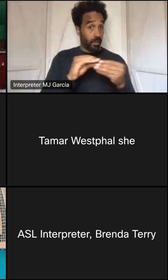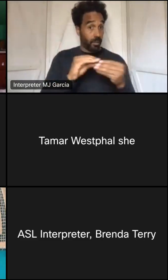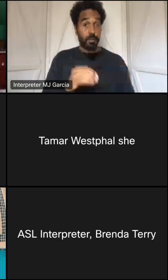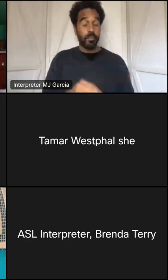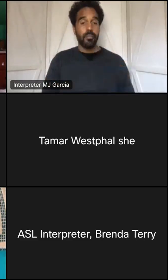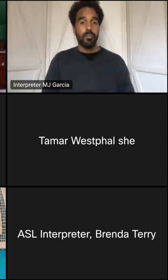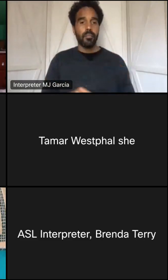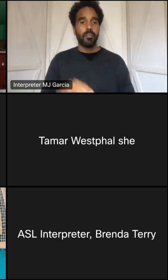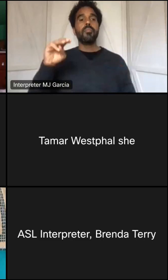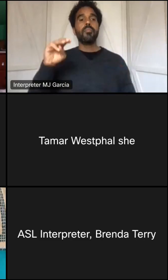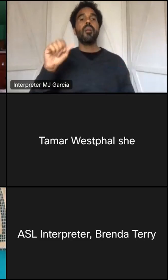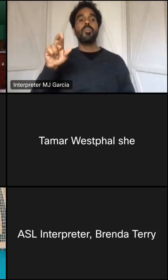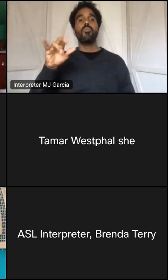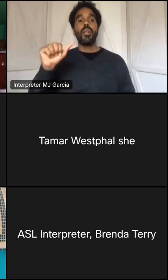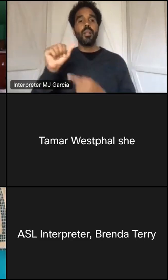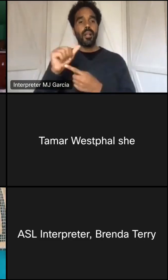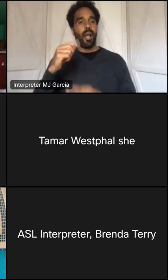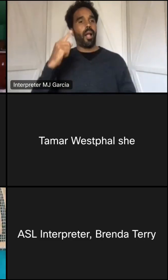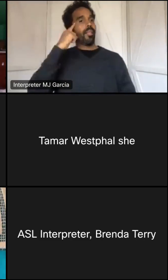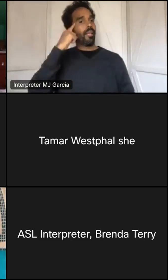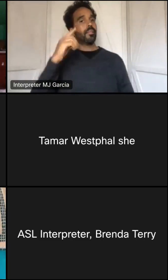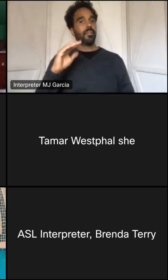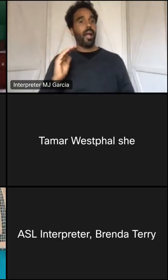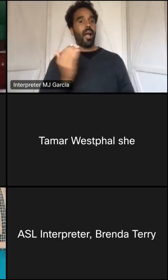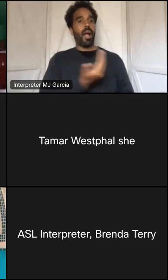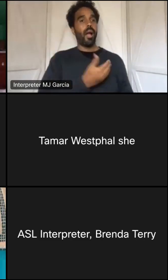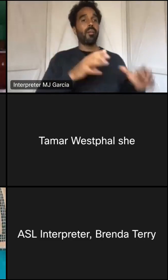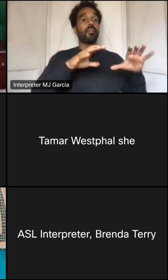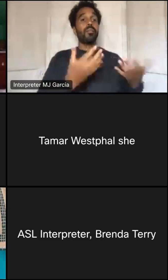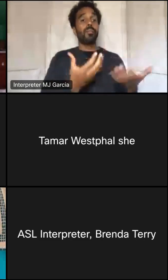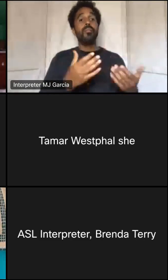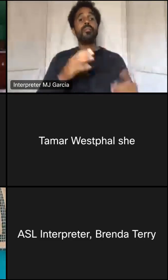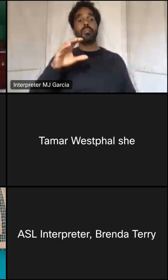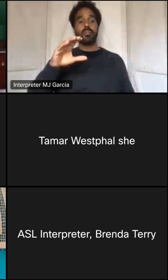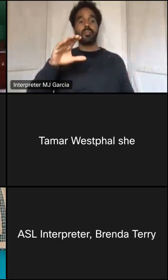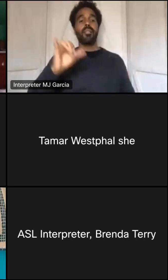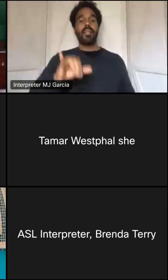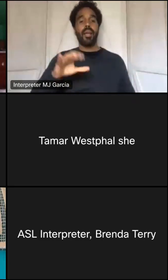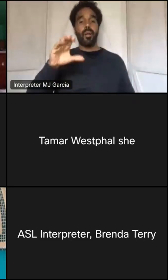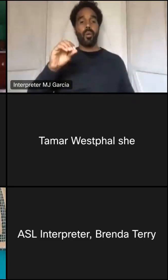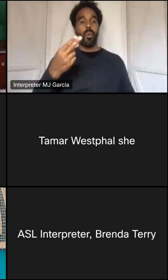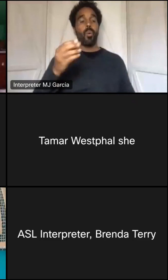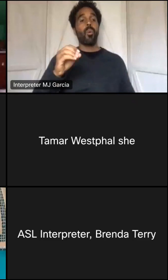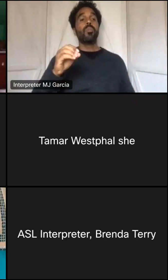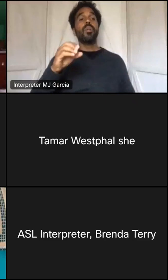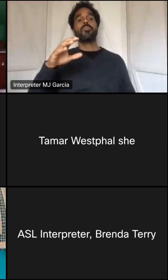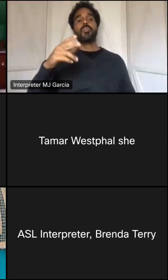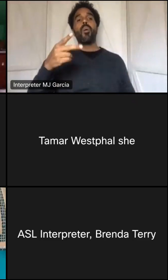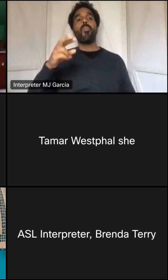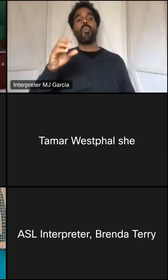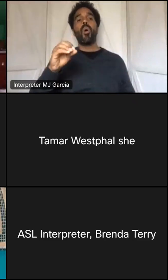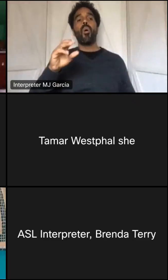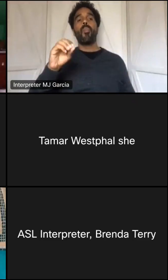I was thinking about our promotoras cohort. You know, every year we get different promotoras invited